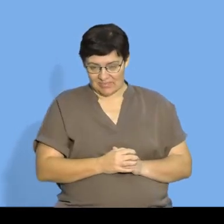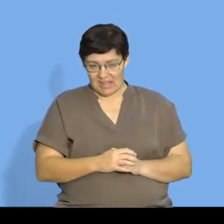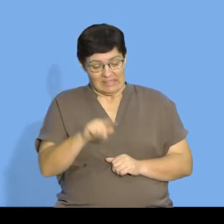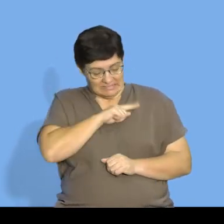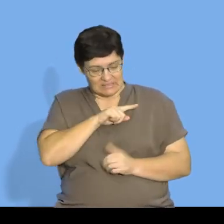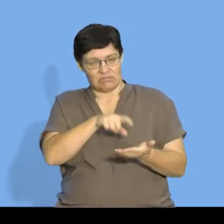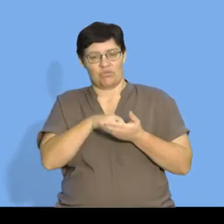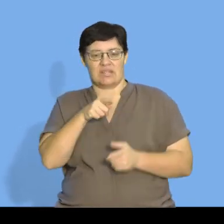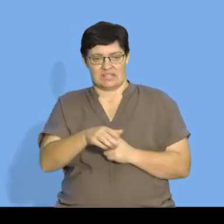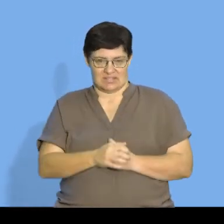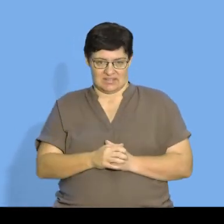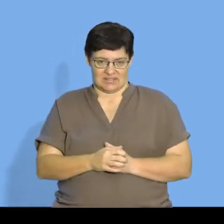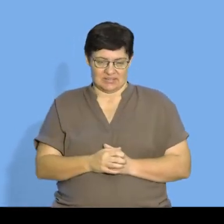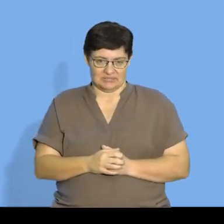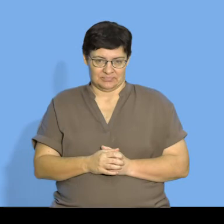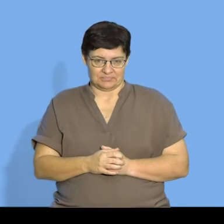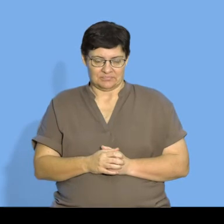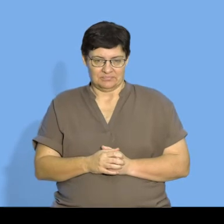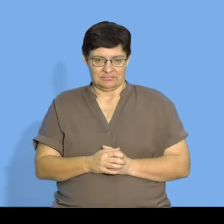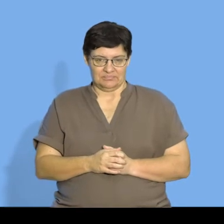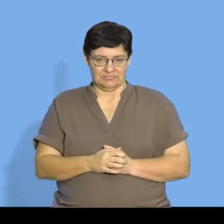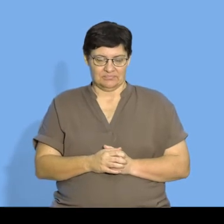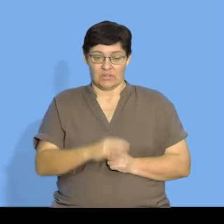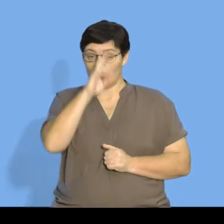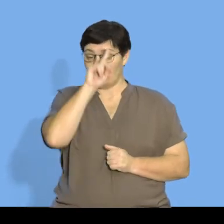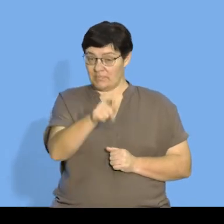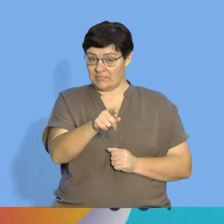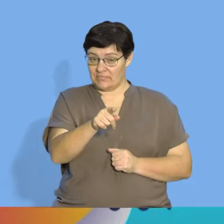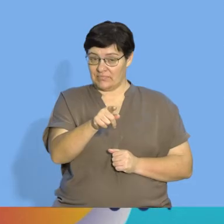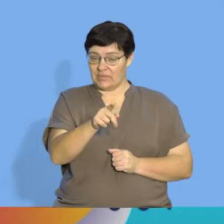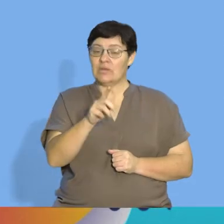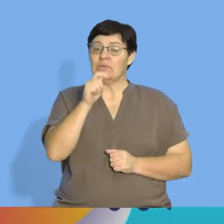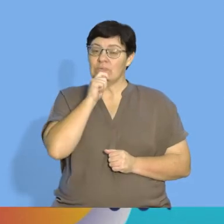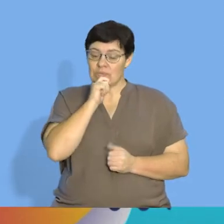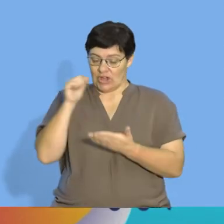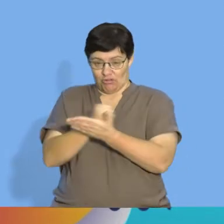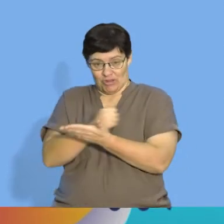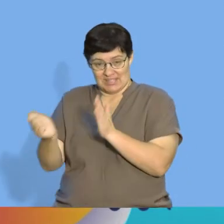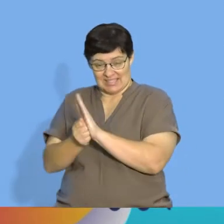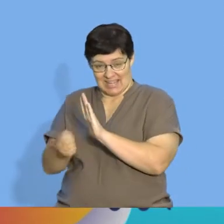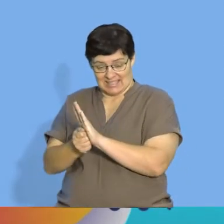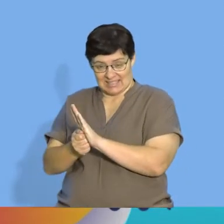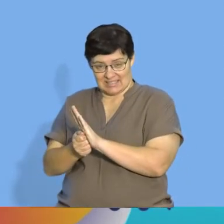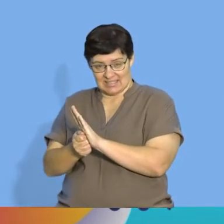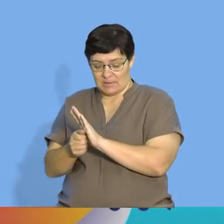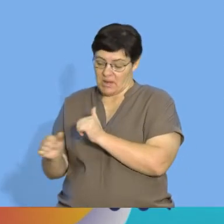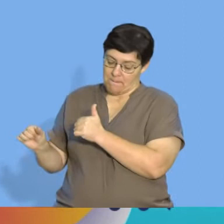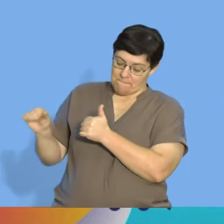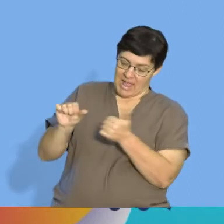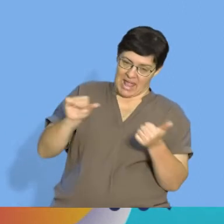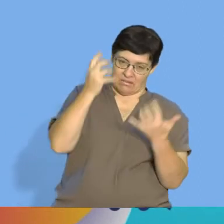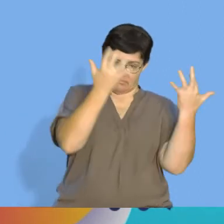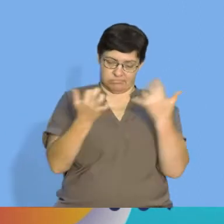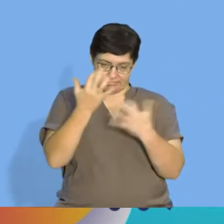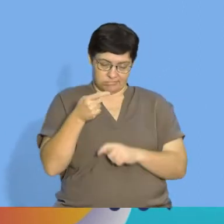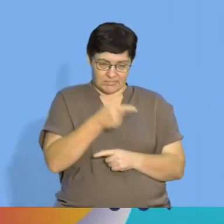are required to calculate, our cash sales component. Remember, using your credit sales, you work